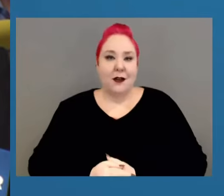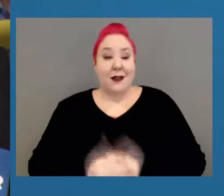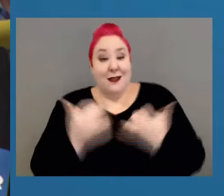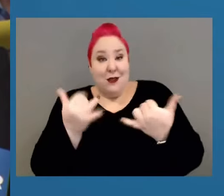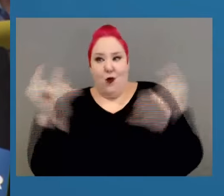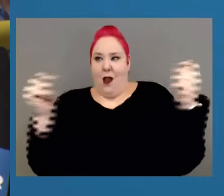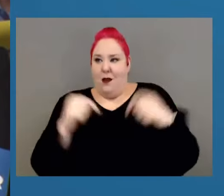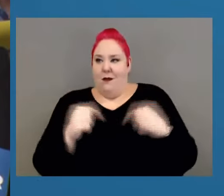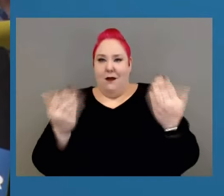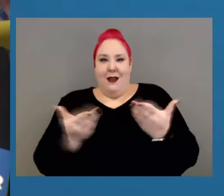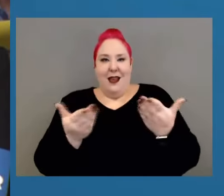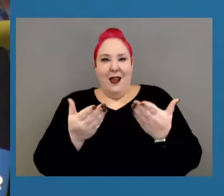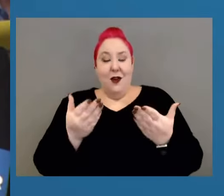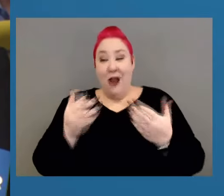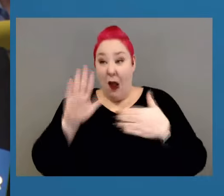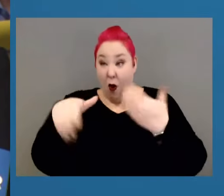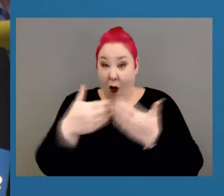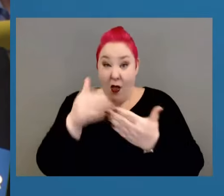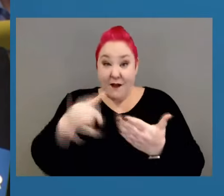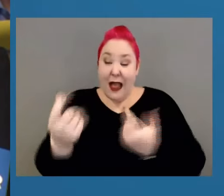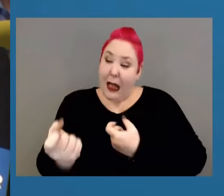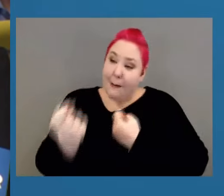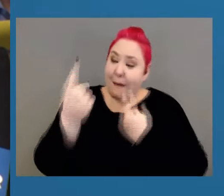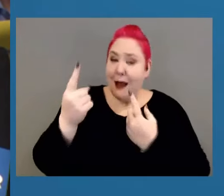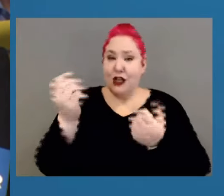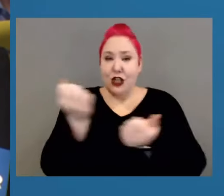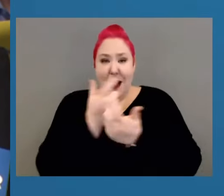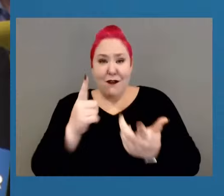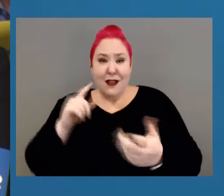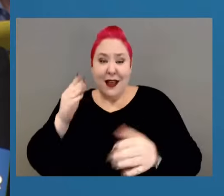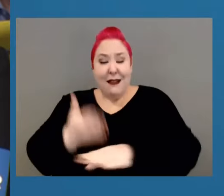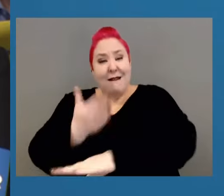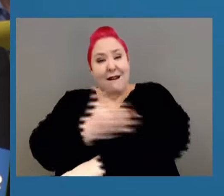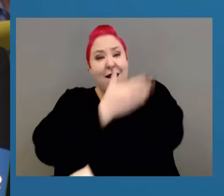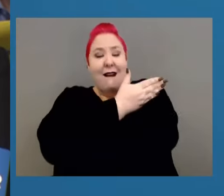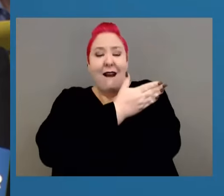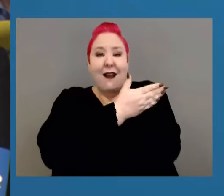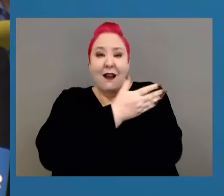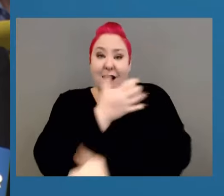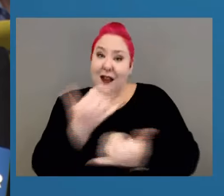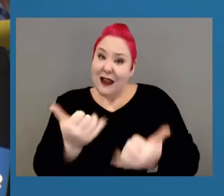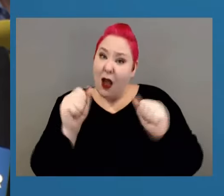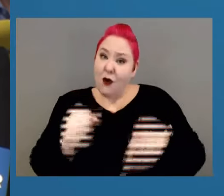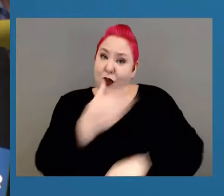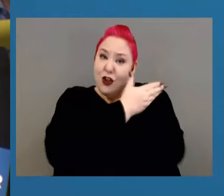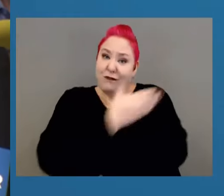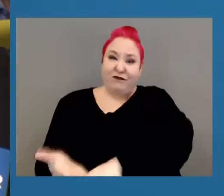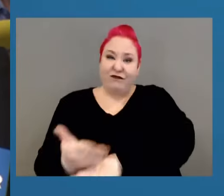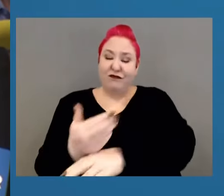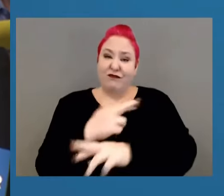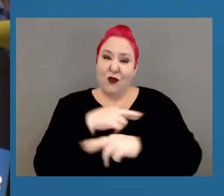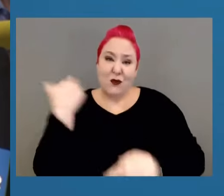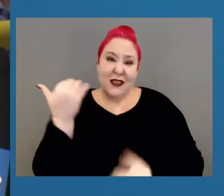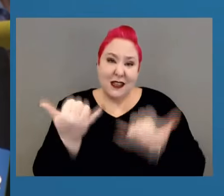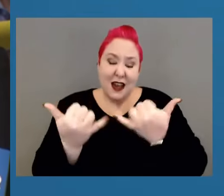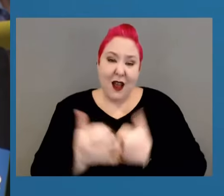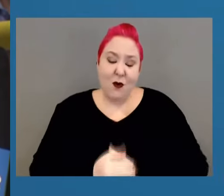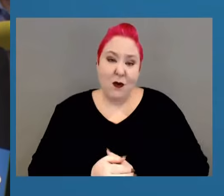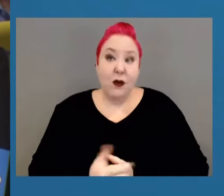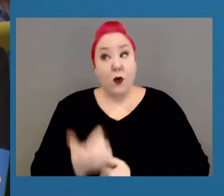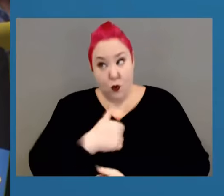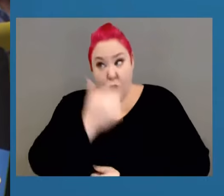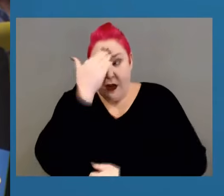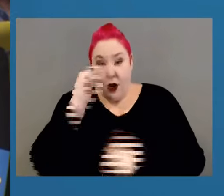that is at risk. And we have to fight back. We know how to fight back, and we will